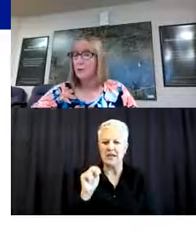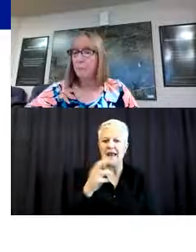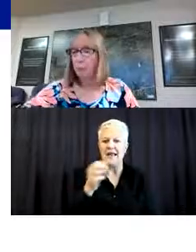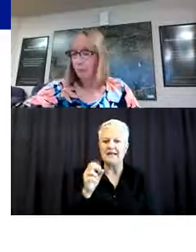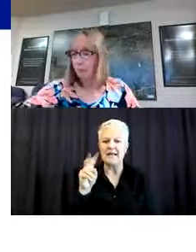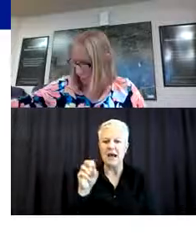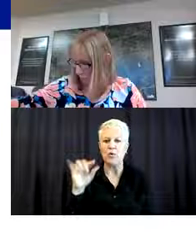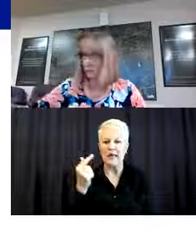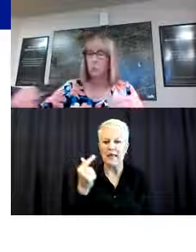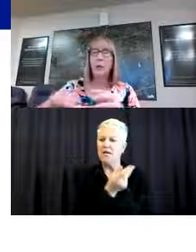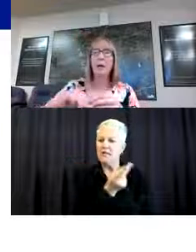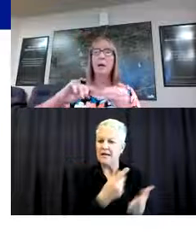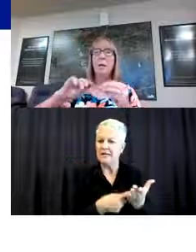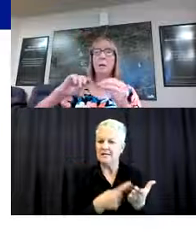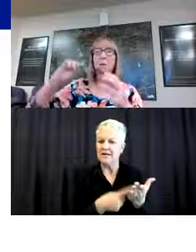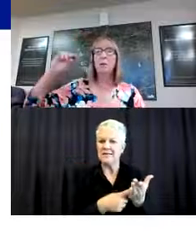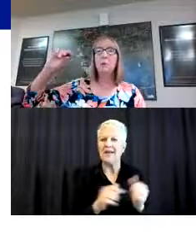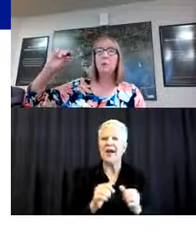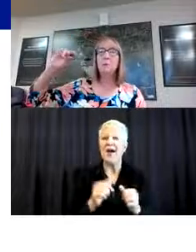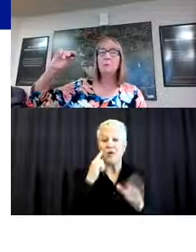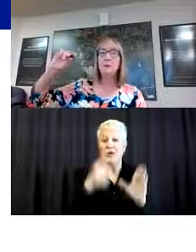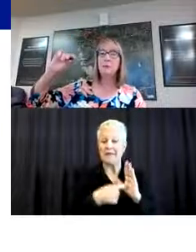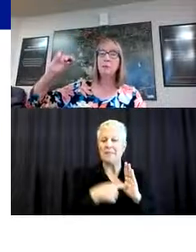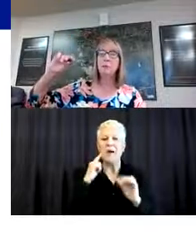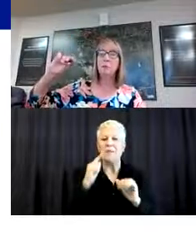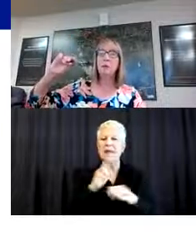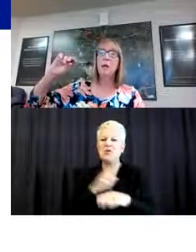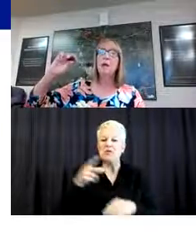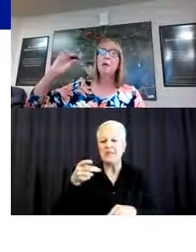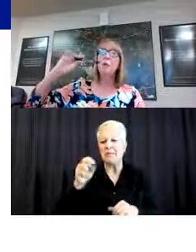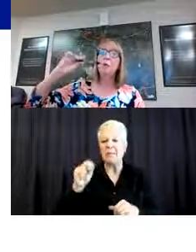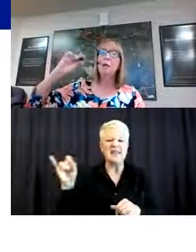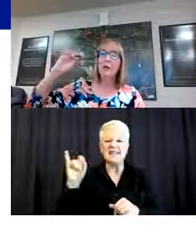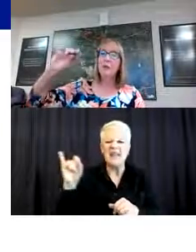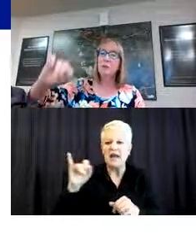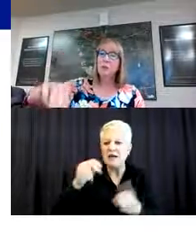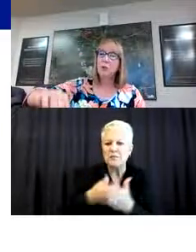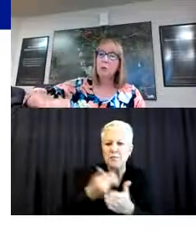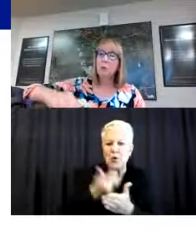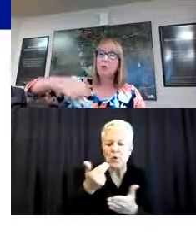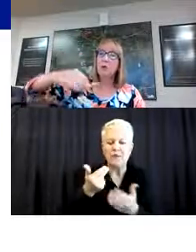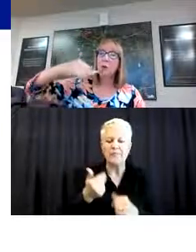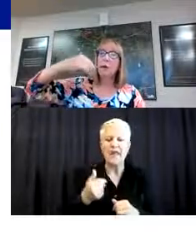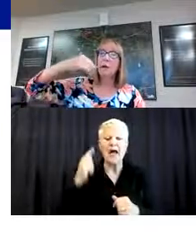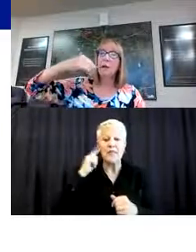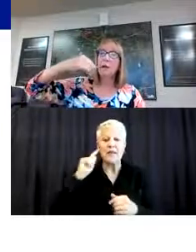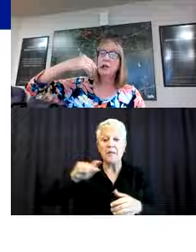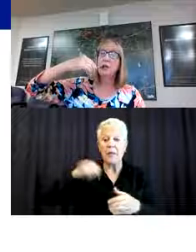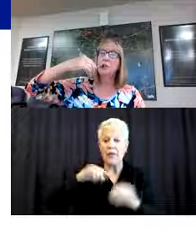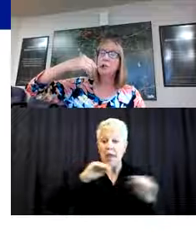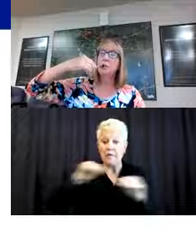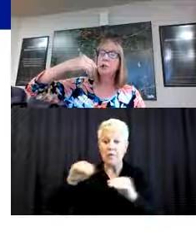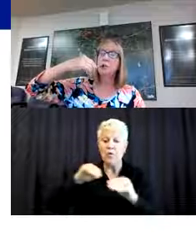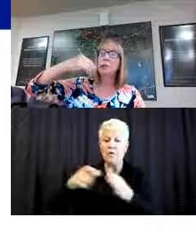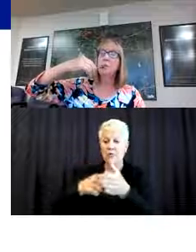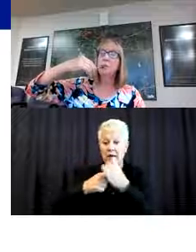For example, and I put my spoon away, but I'm going to use this pen as a spoon. If you look at the scoop motion required by a child